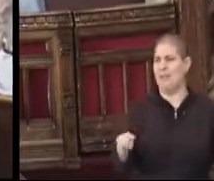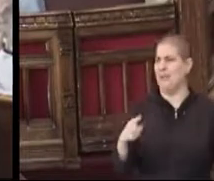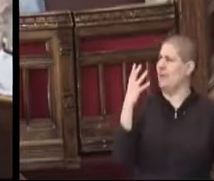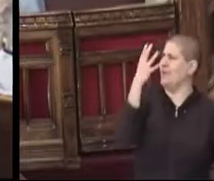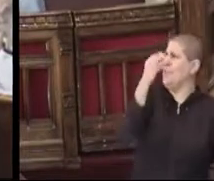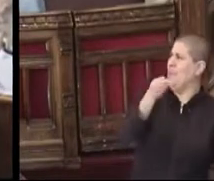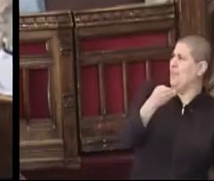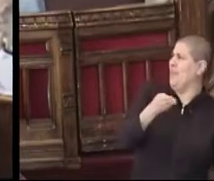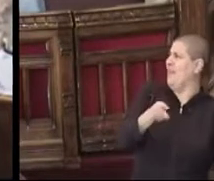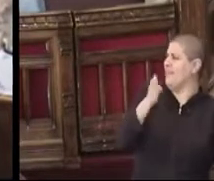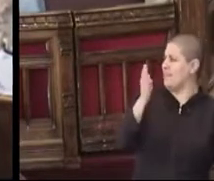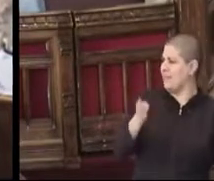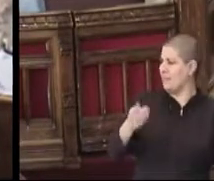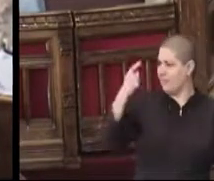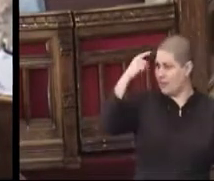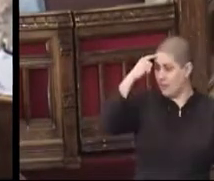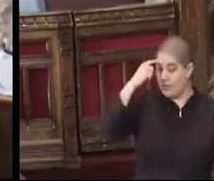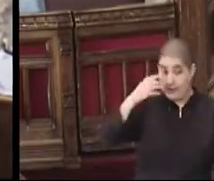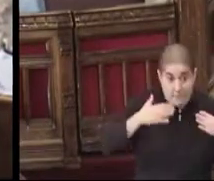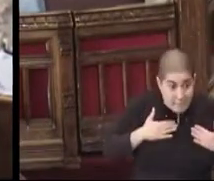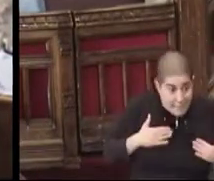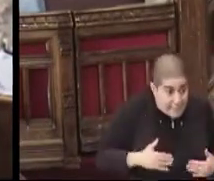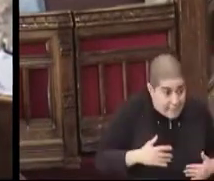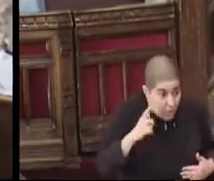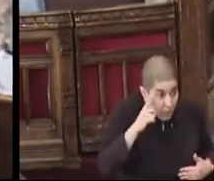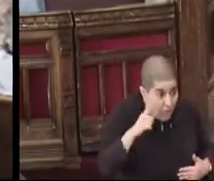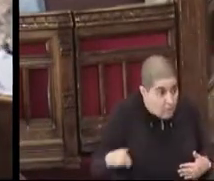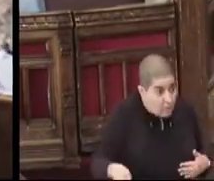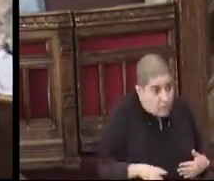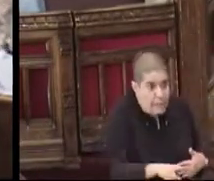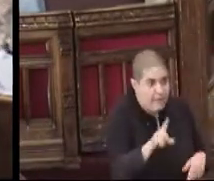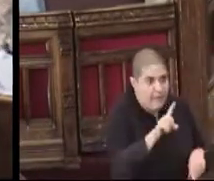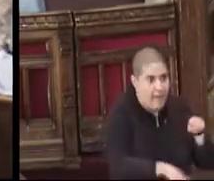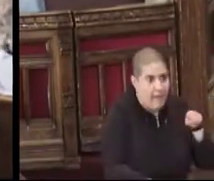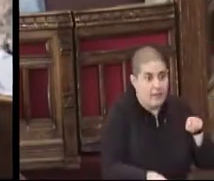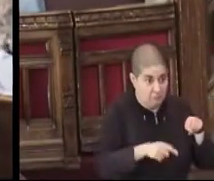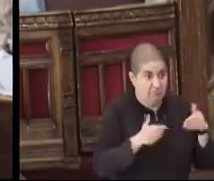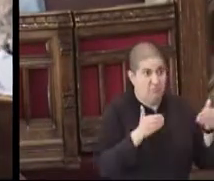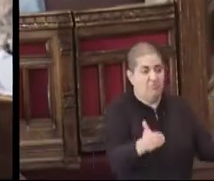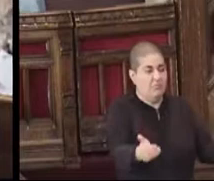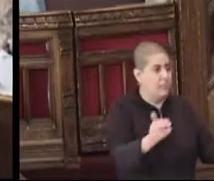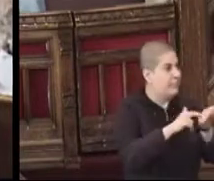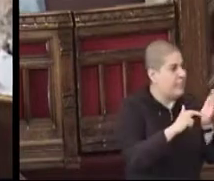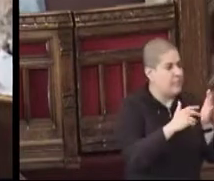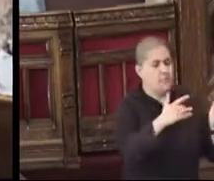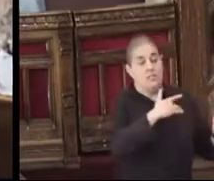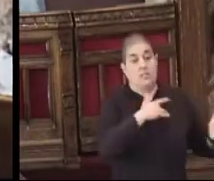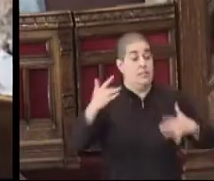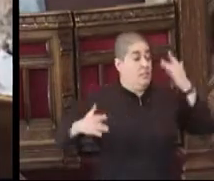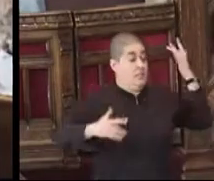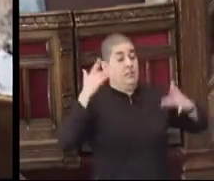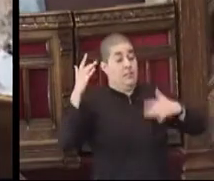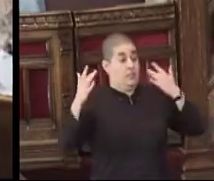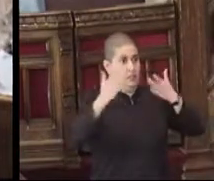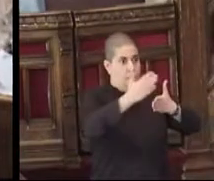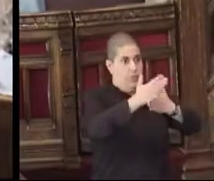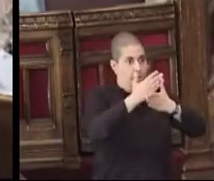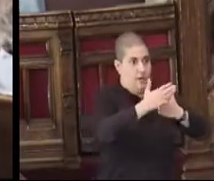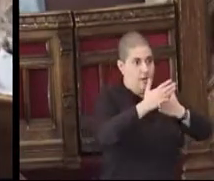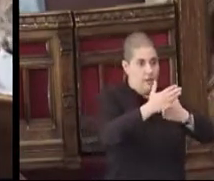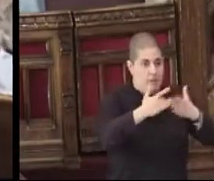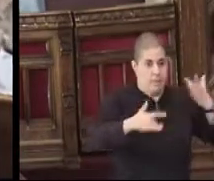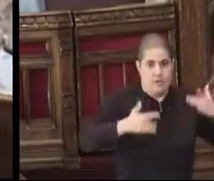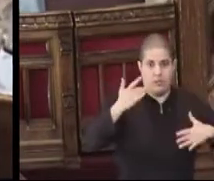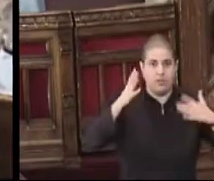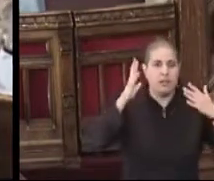before. Going places physically that you thought you would never go before. Going places emotionally, sharing those emotions that